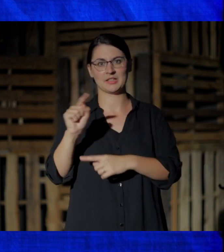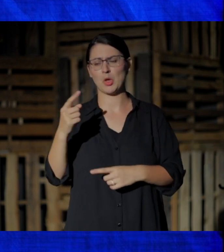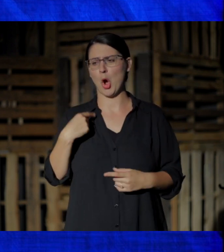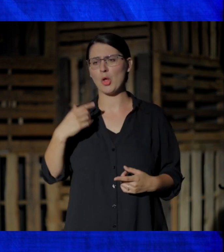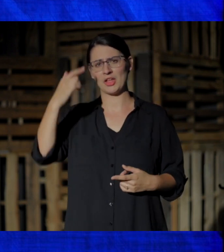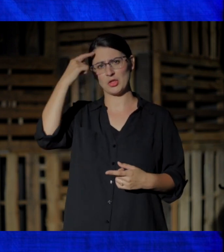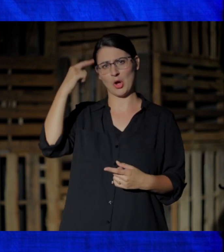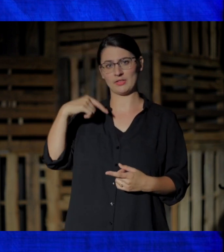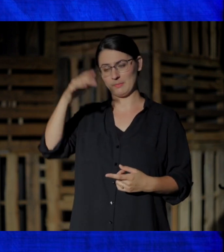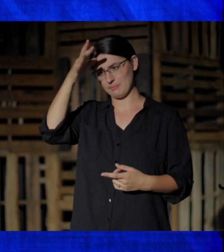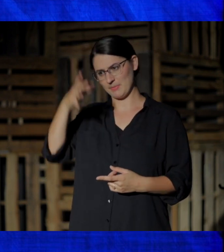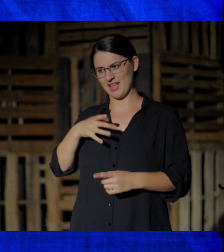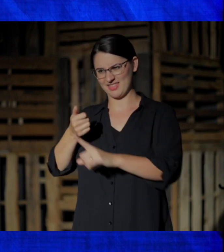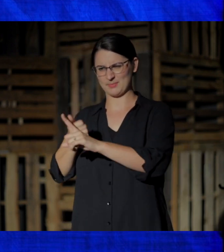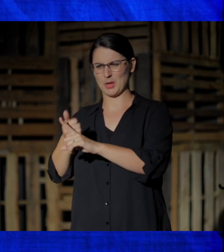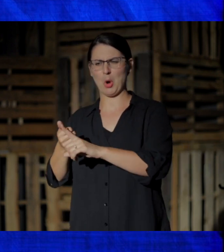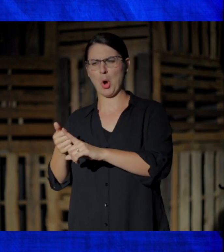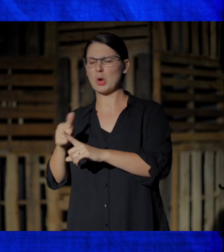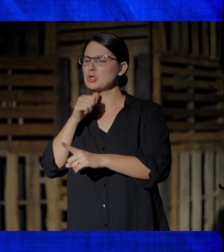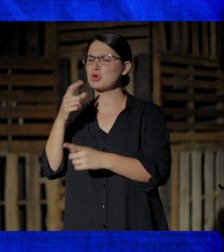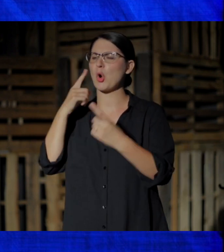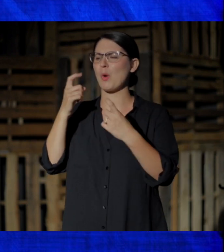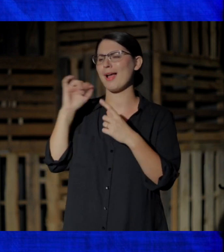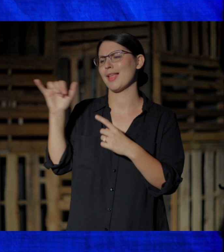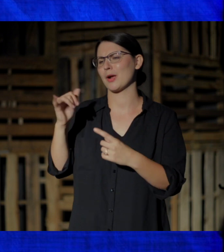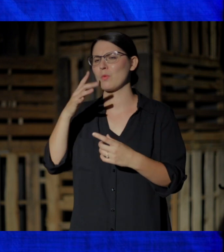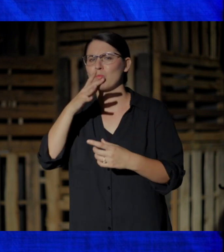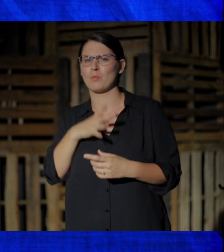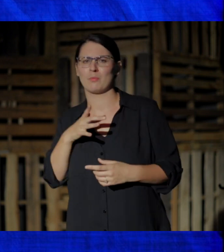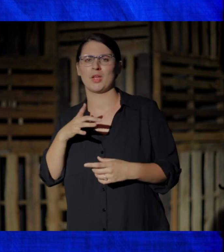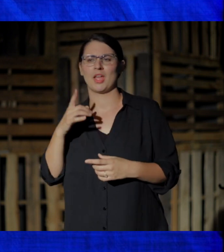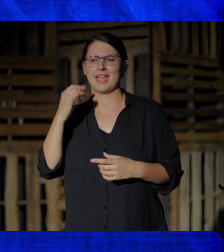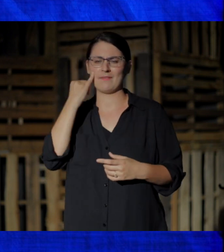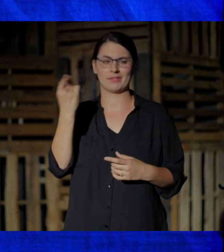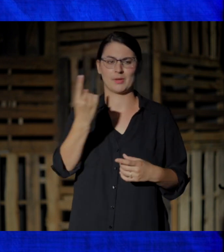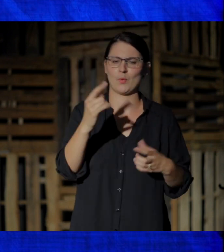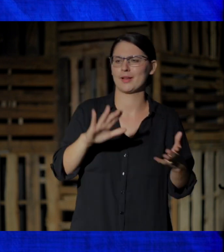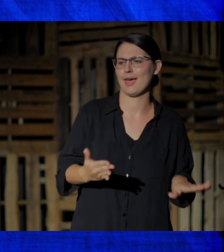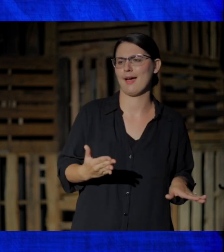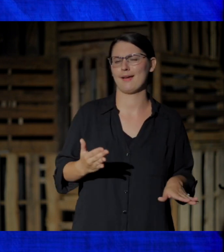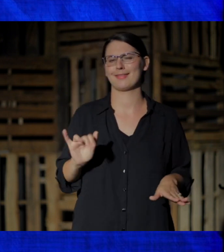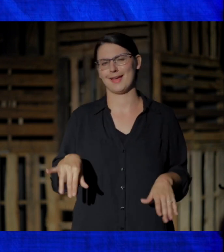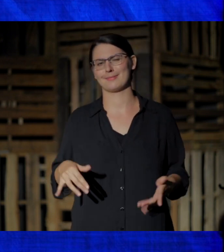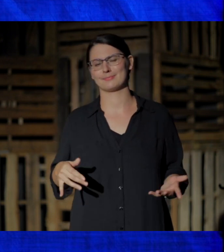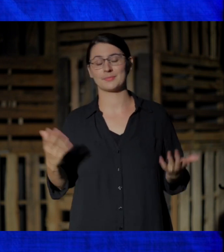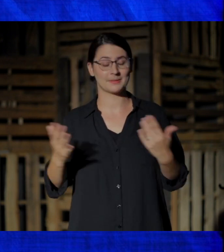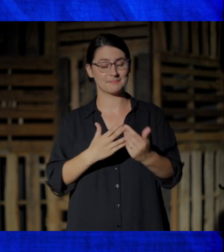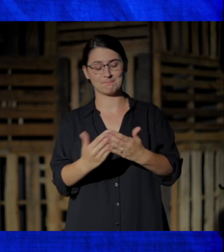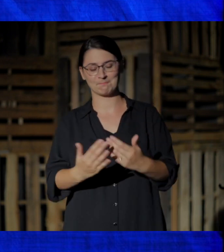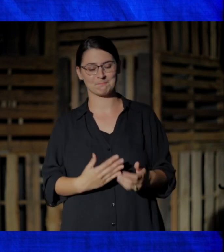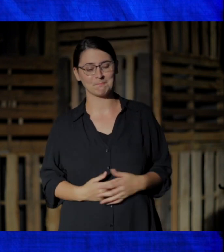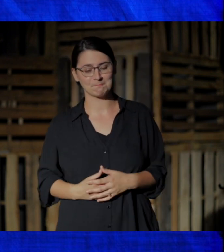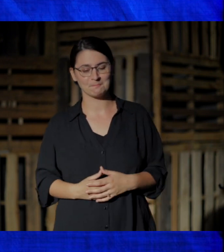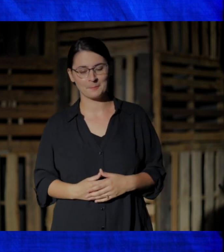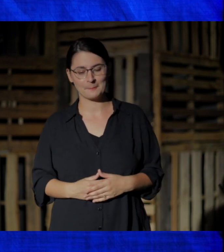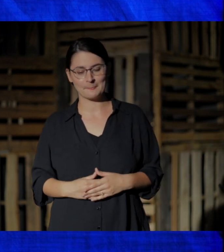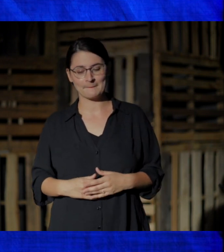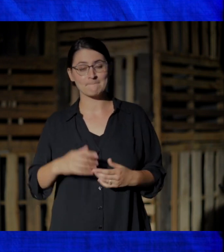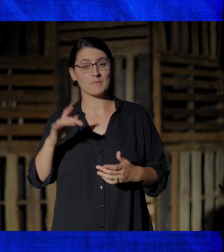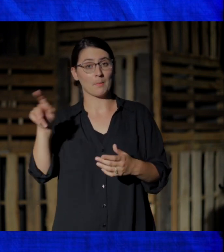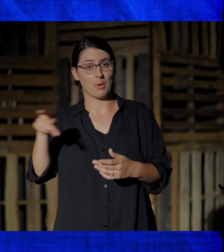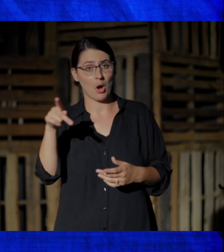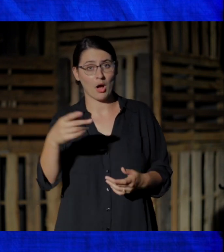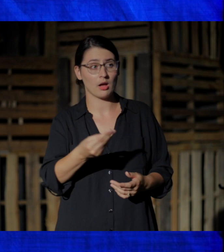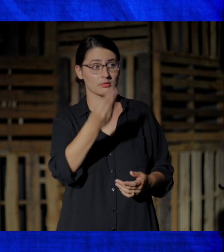realize it's destroying you. So the world responds to death with hysteria and suppression. He says, I don't want you to do that. I want you to know